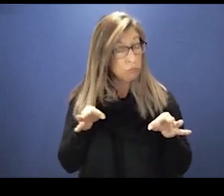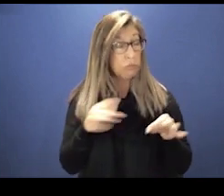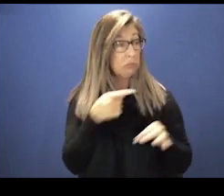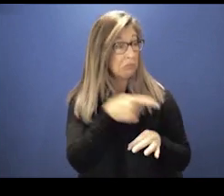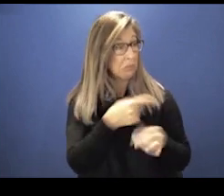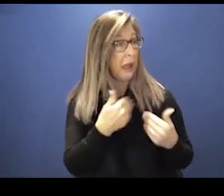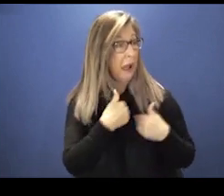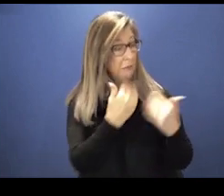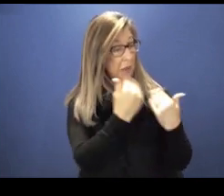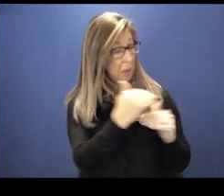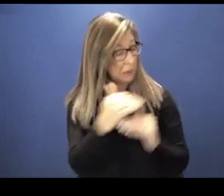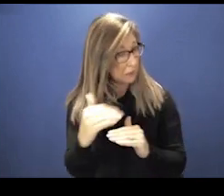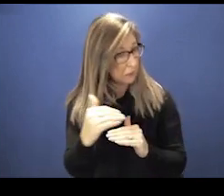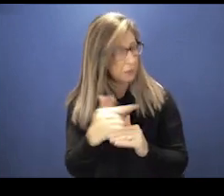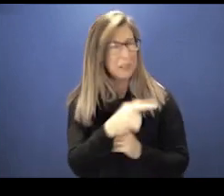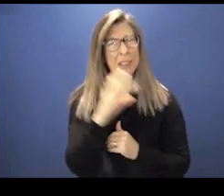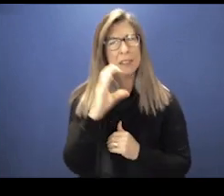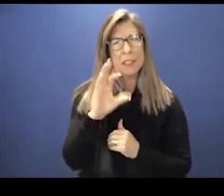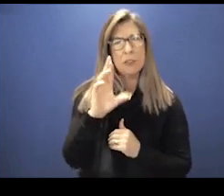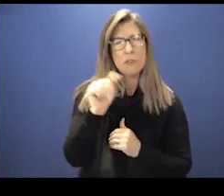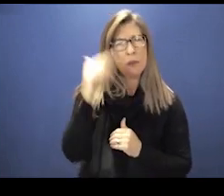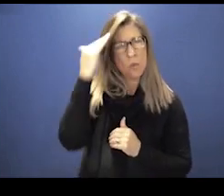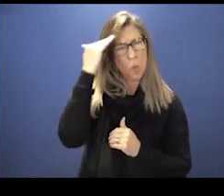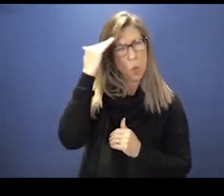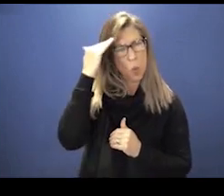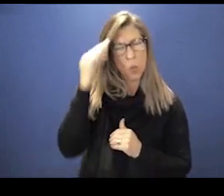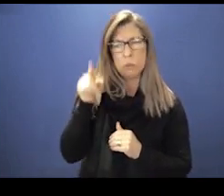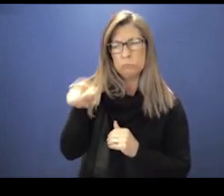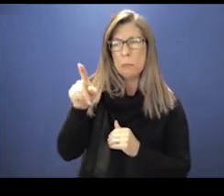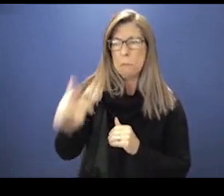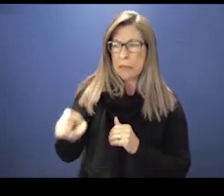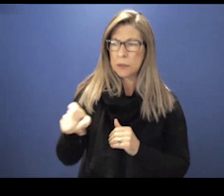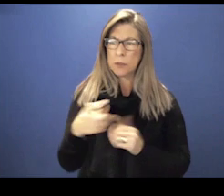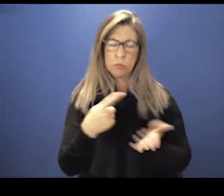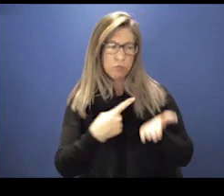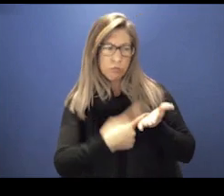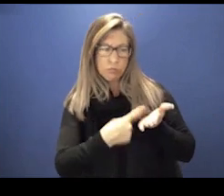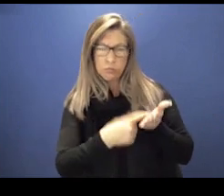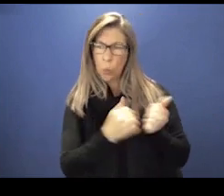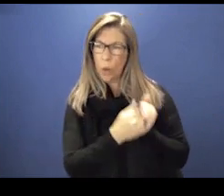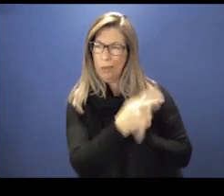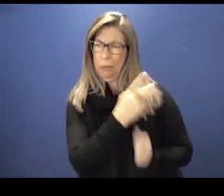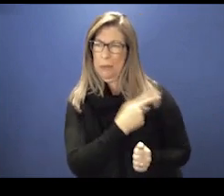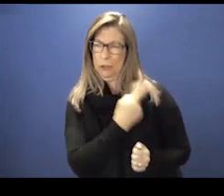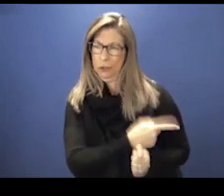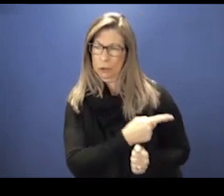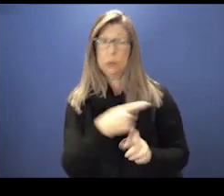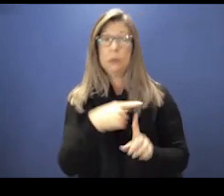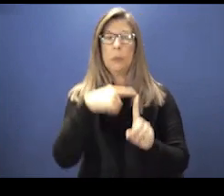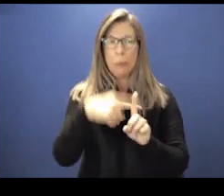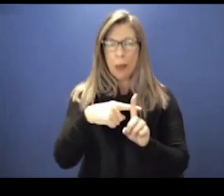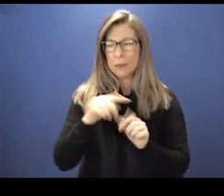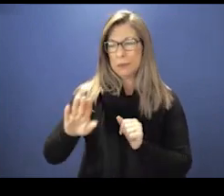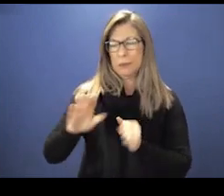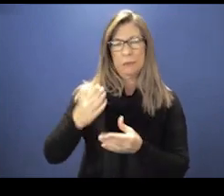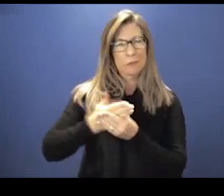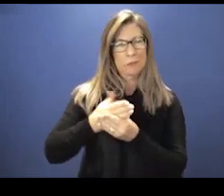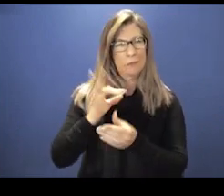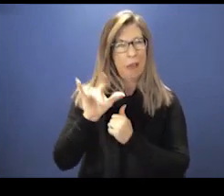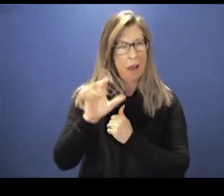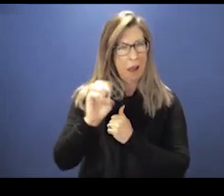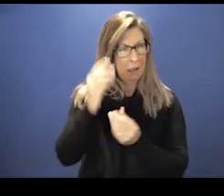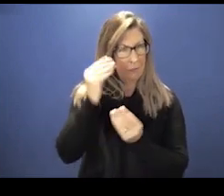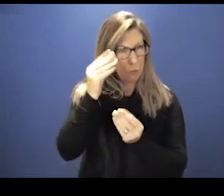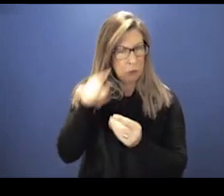your patient's limitations, the CRA recognizes the need to consult with your patient as well as the medical information you have on